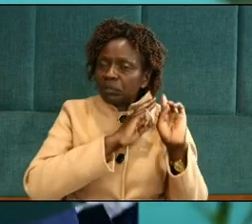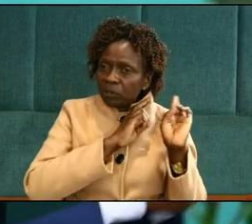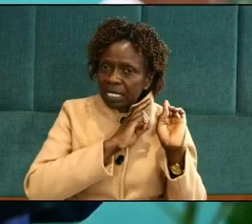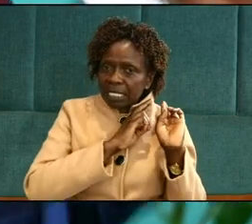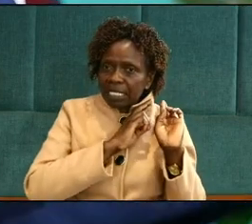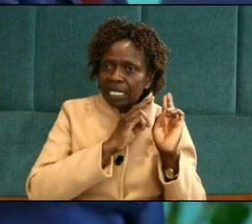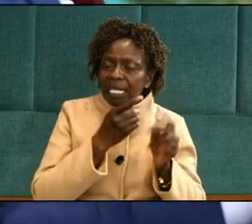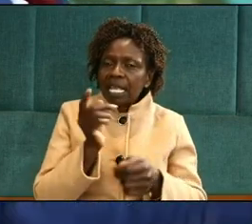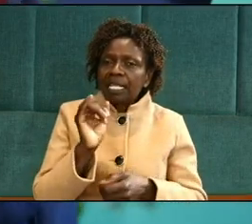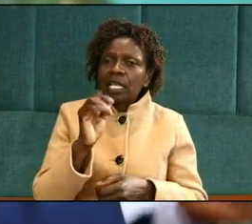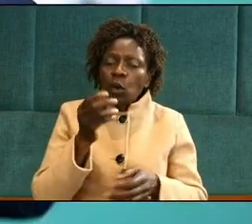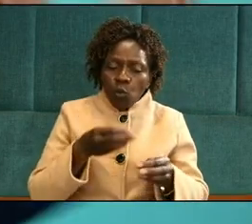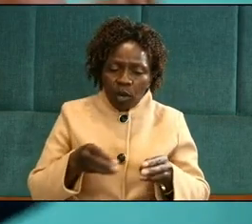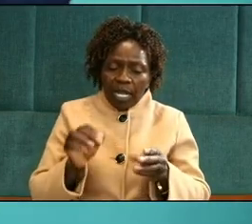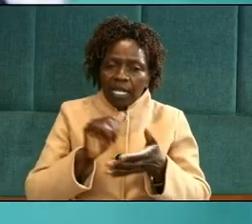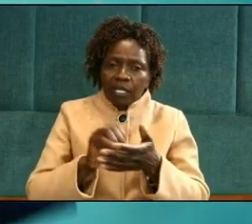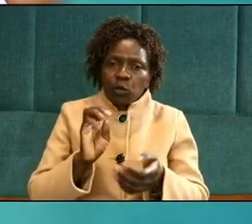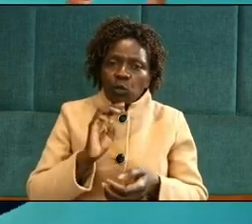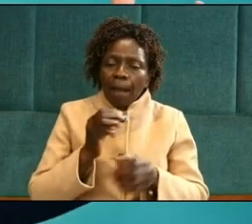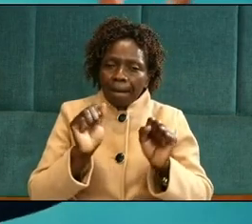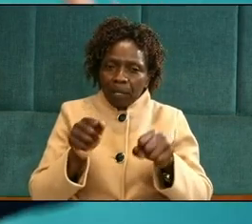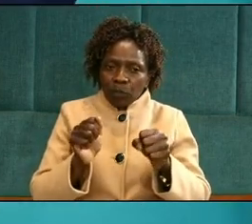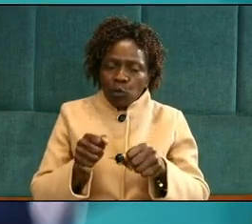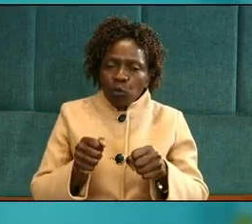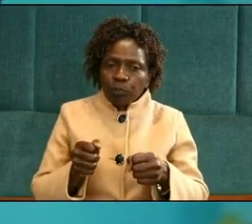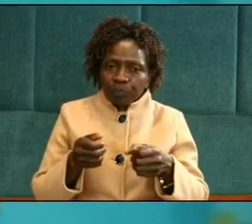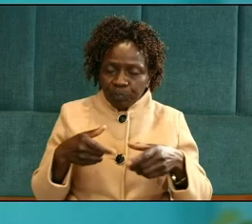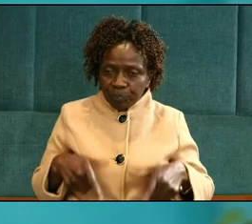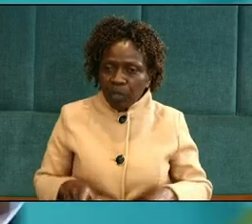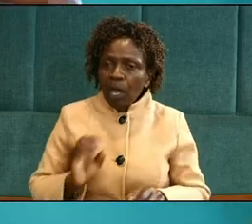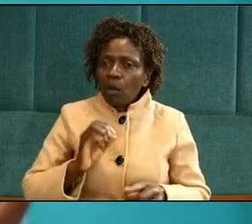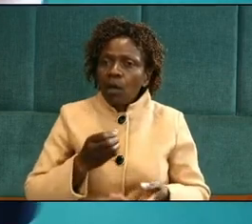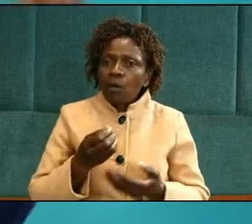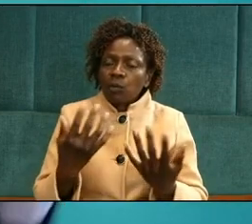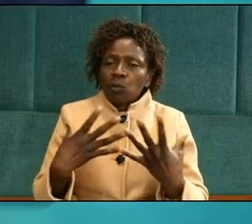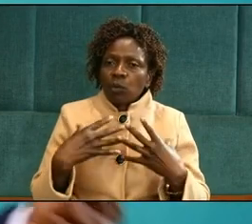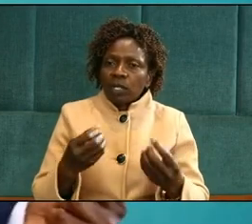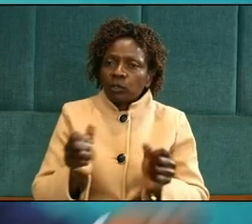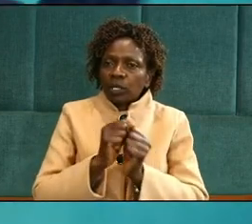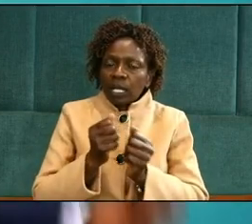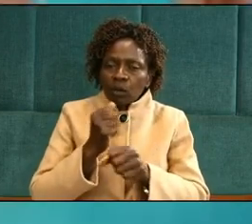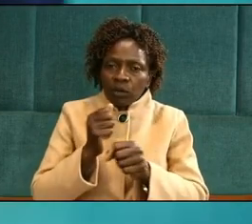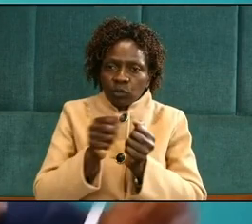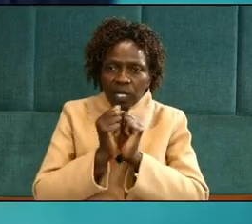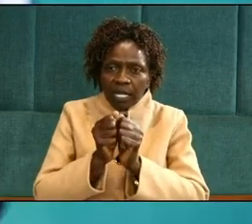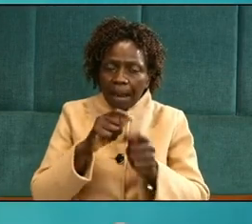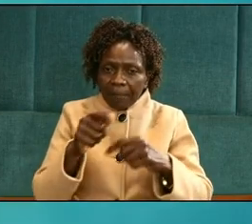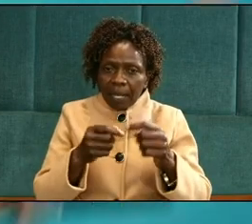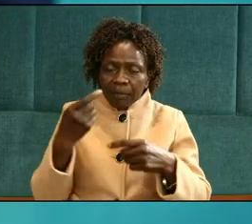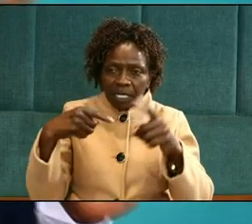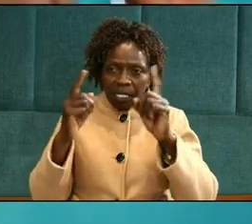responsibility, there is a way that we can generate our wealth together and work together and